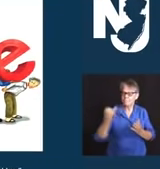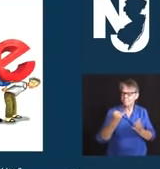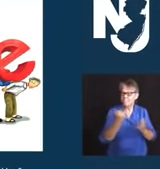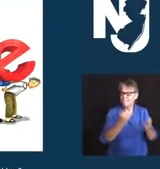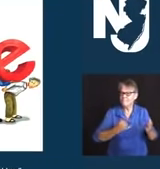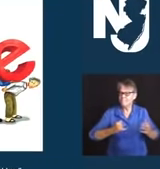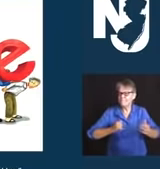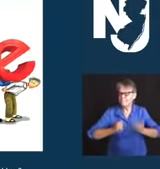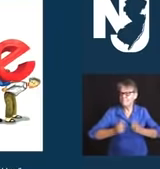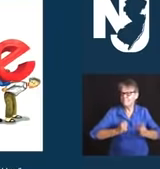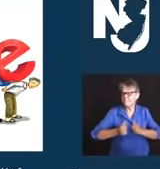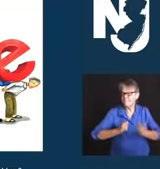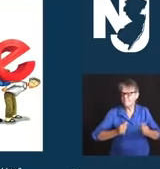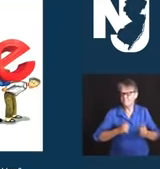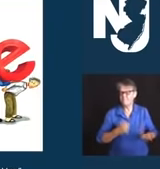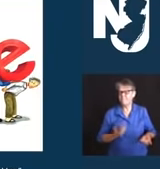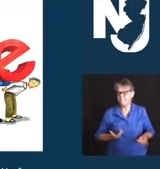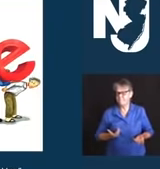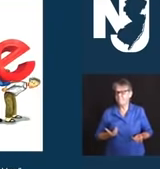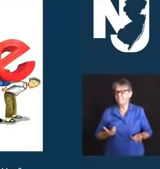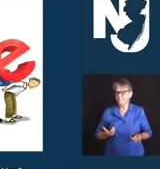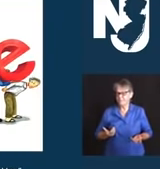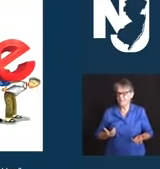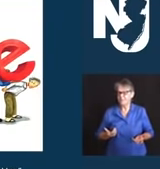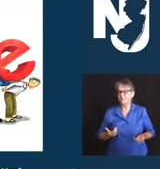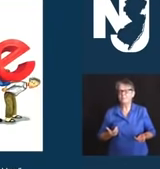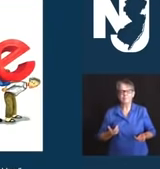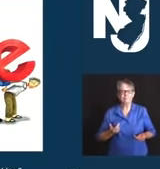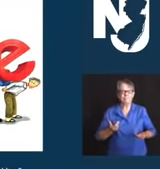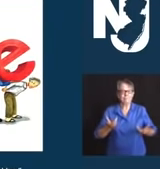Fort Lee, but all of the great state of New Jersey.